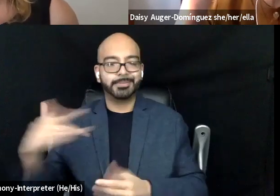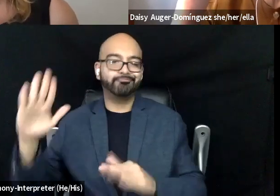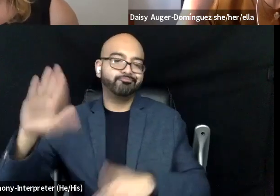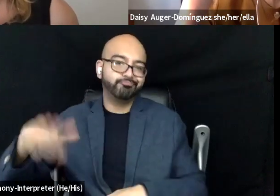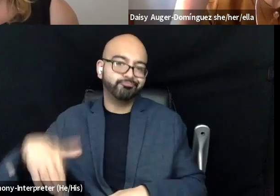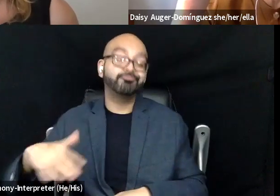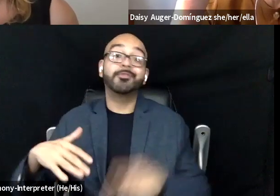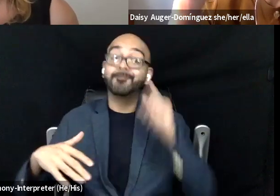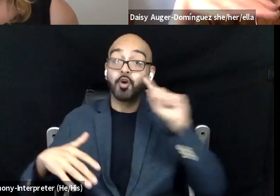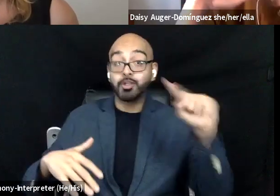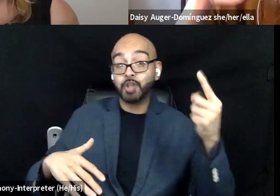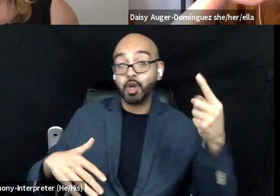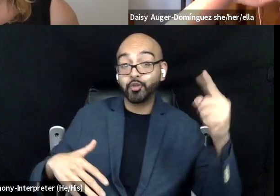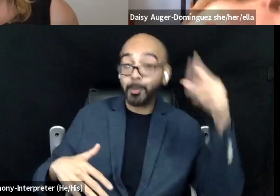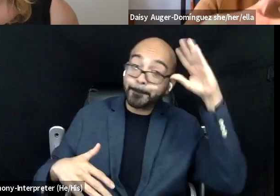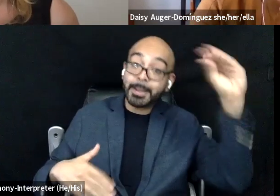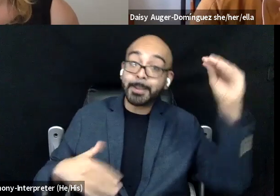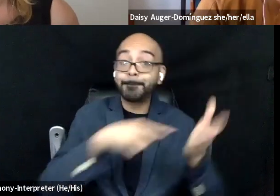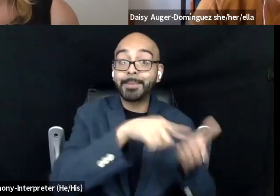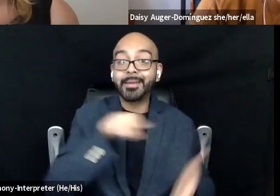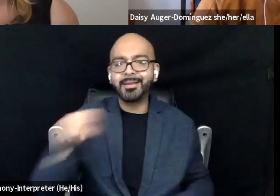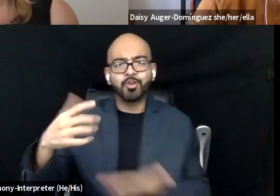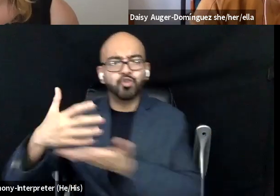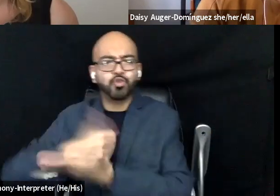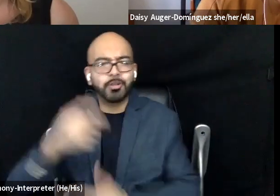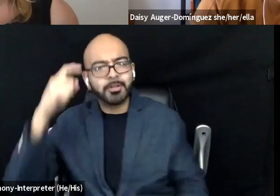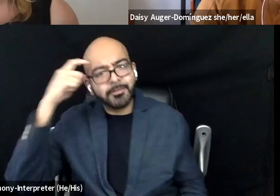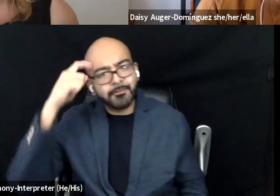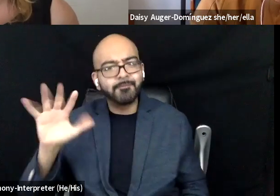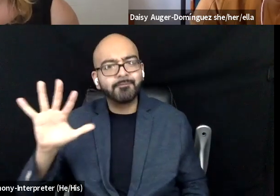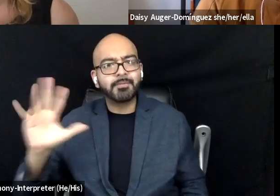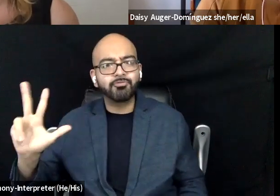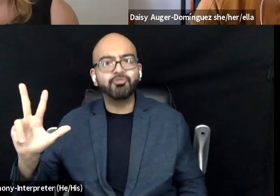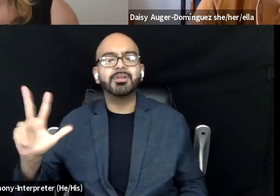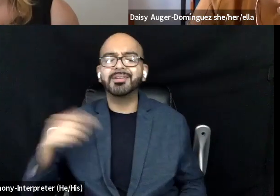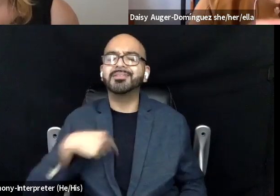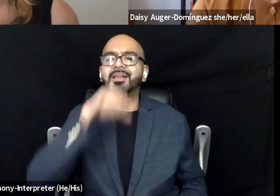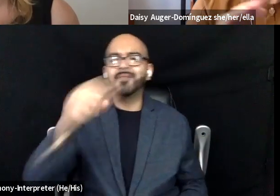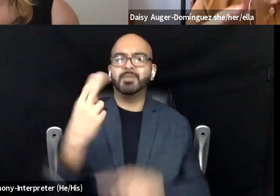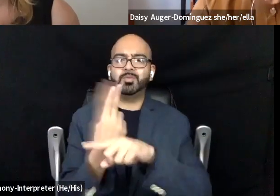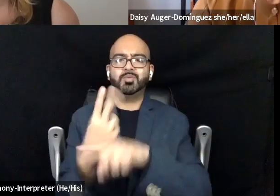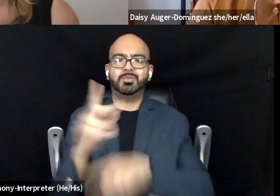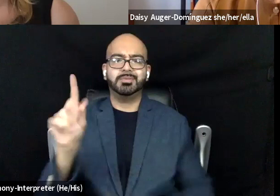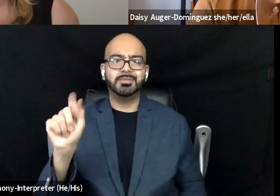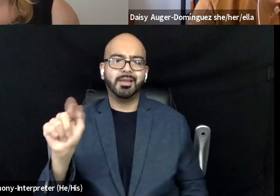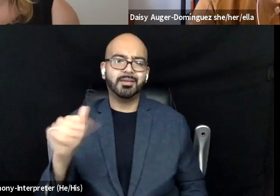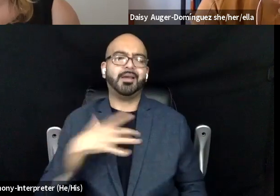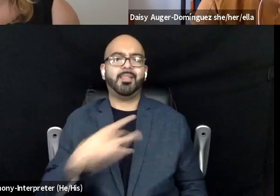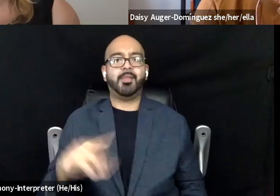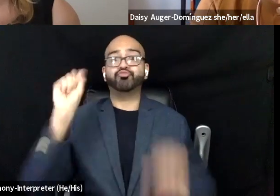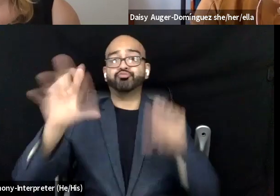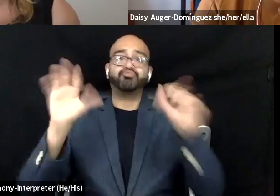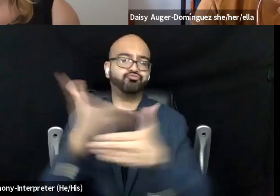dollar relative to men. I like to level set with data. I like to share that, and it's not a woe is us piece, but it's